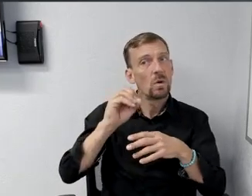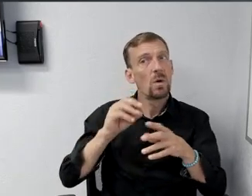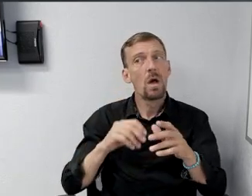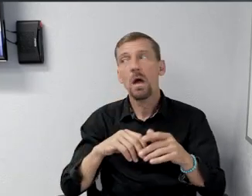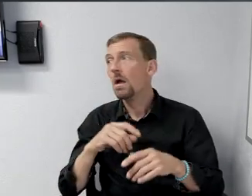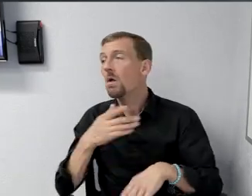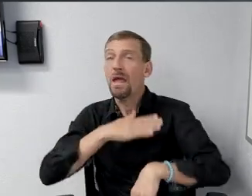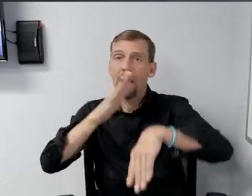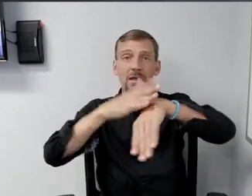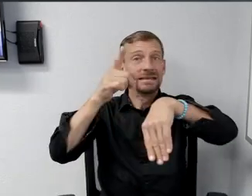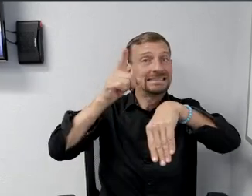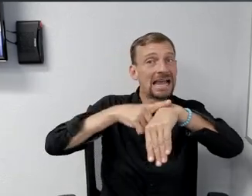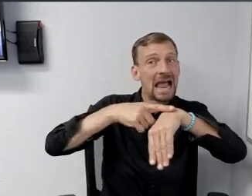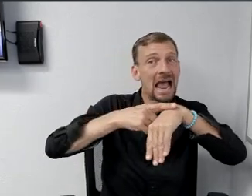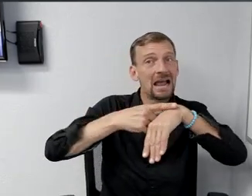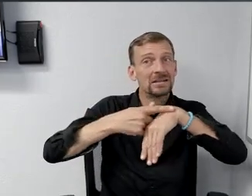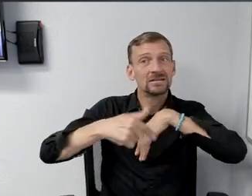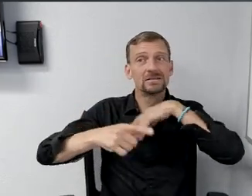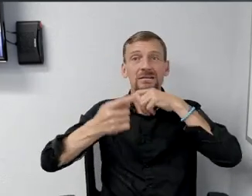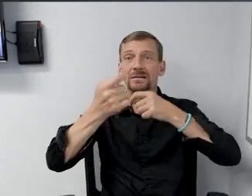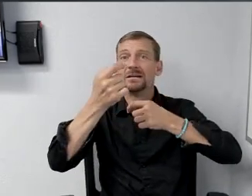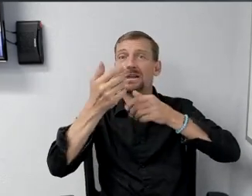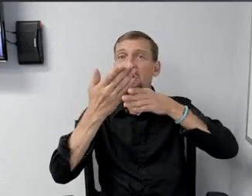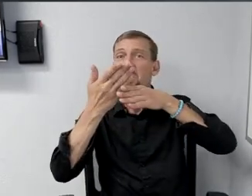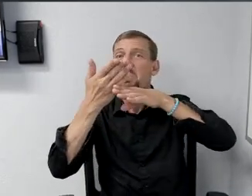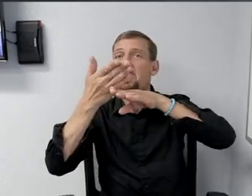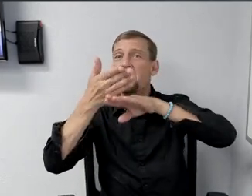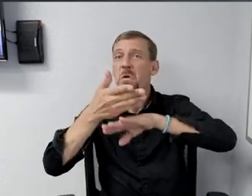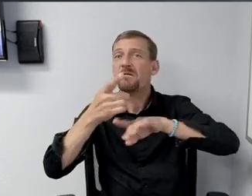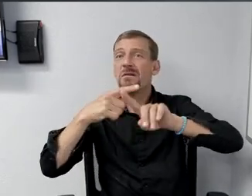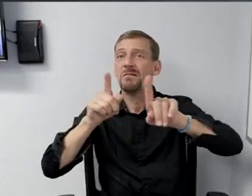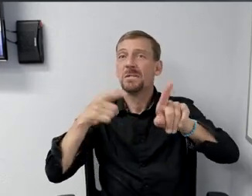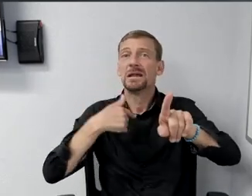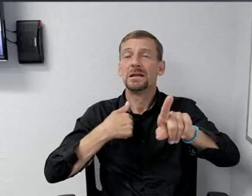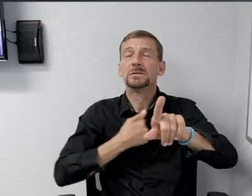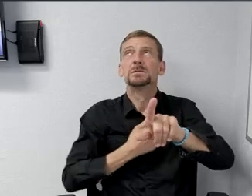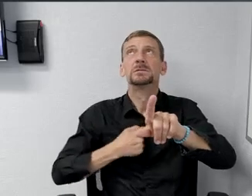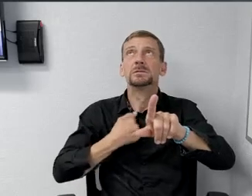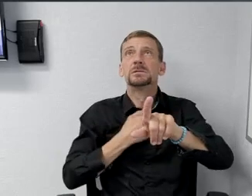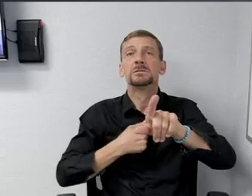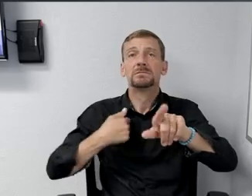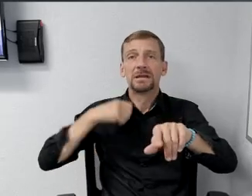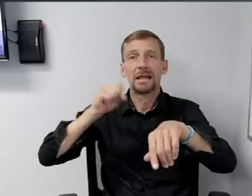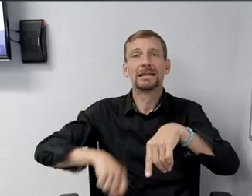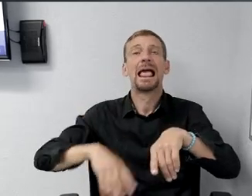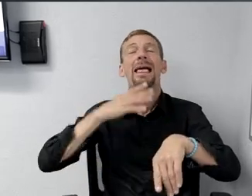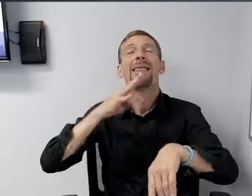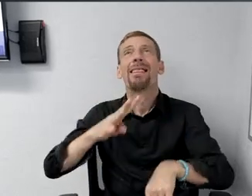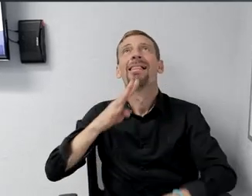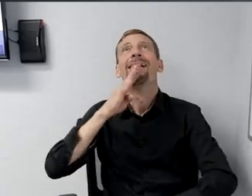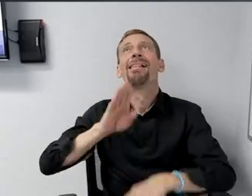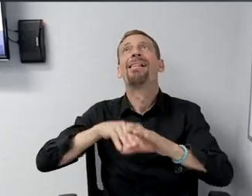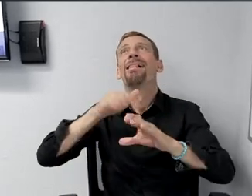Are we on time? we're a little Oh, bit a little over, over, Gary, okay. but I apologize. I can be long-winded.